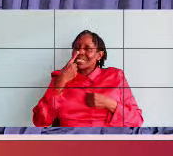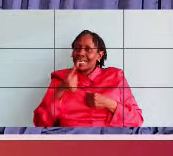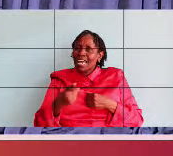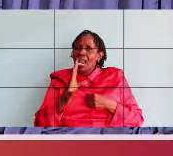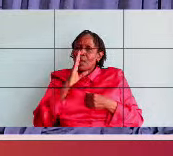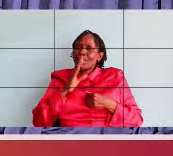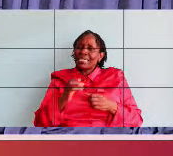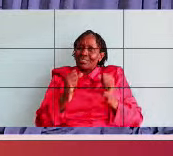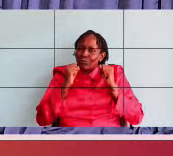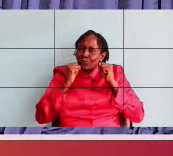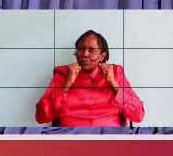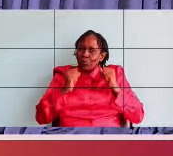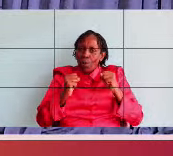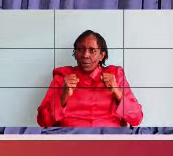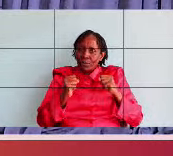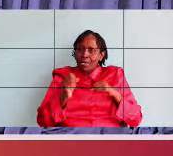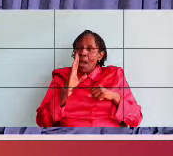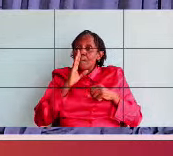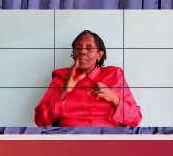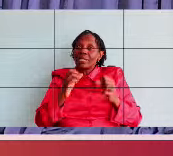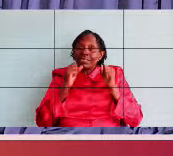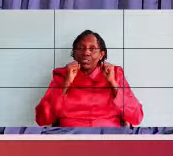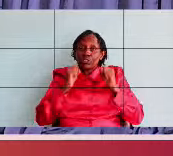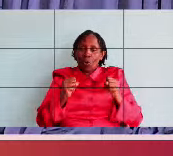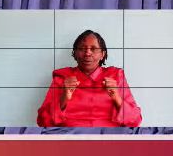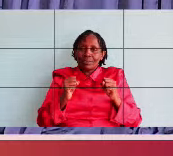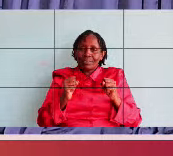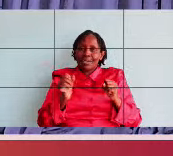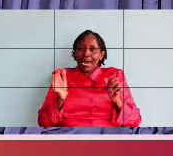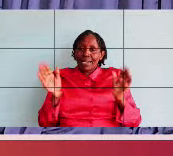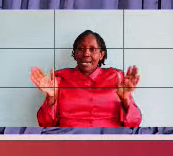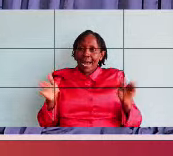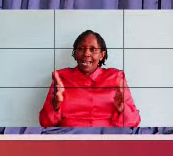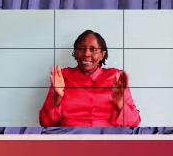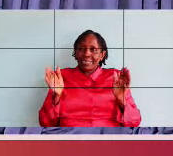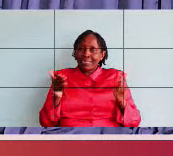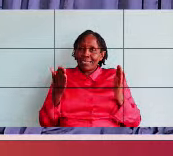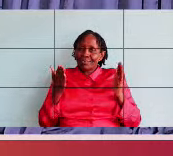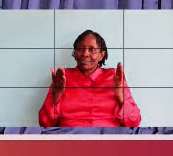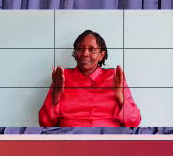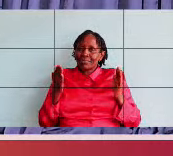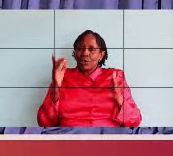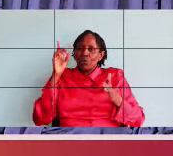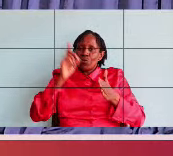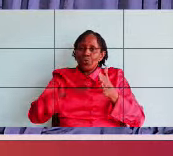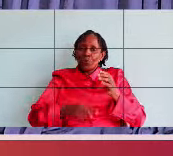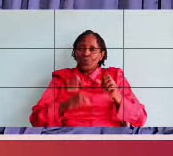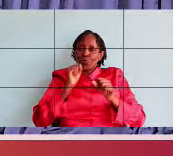your ground and be strong and courageous about what I want you to do. And